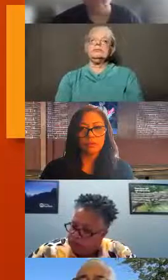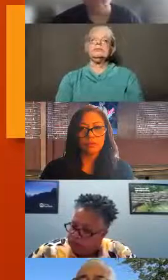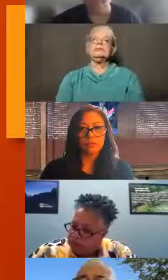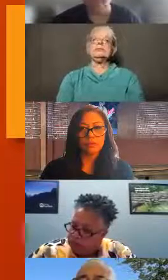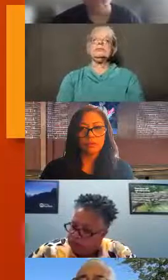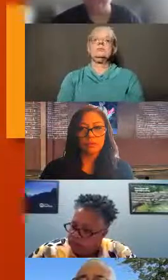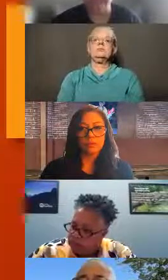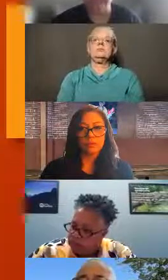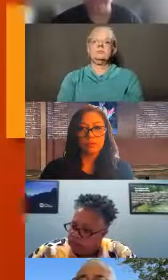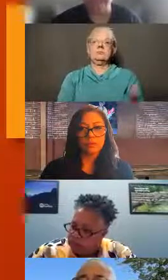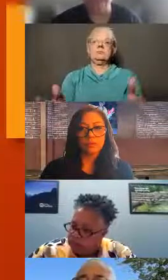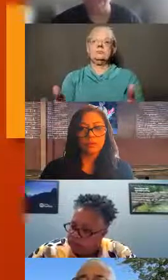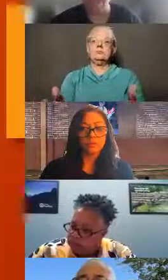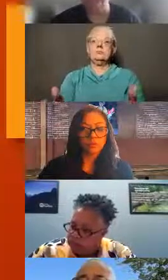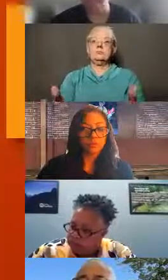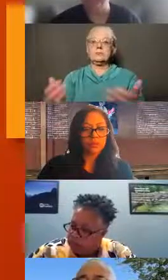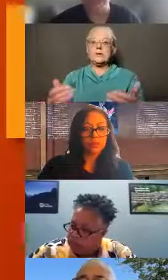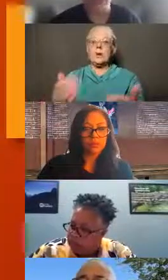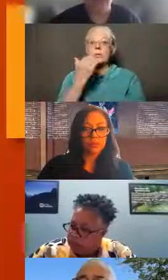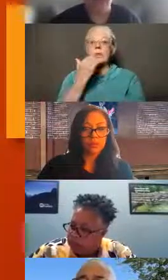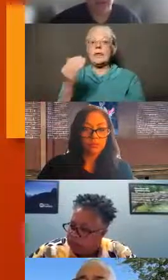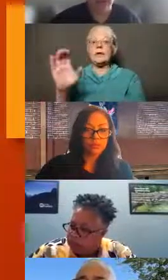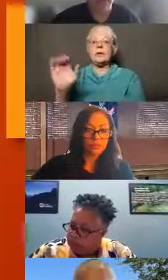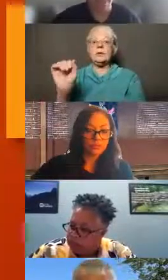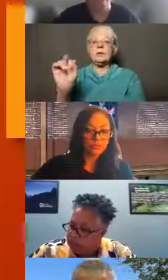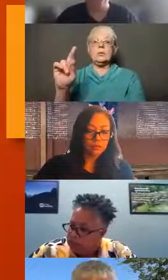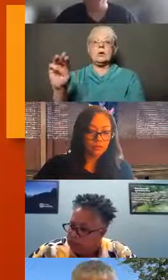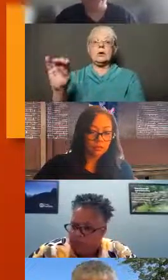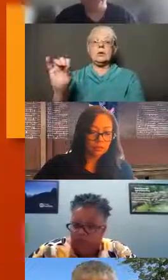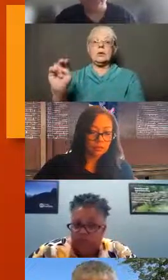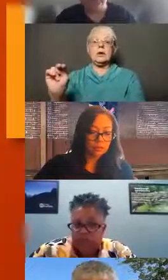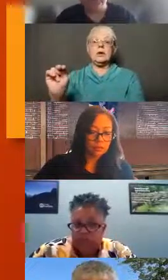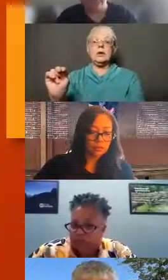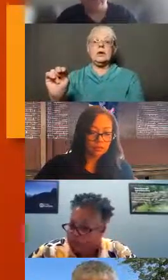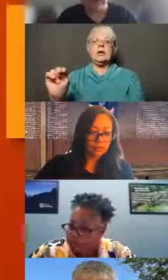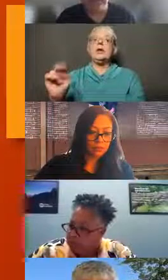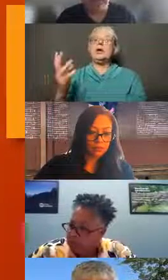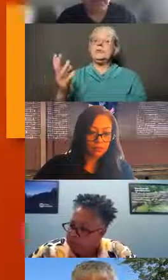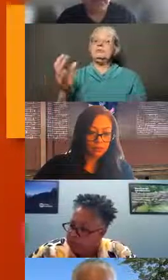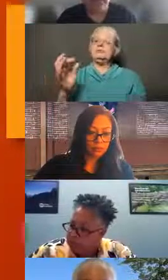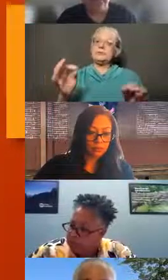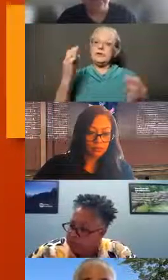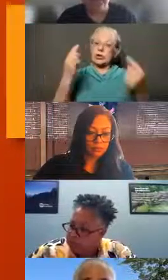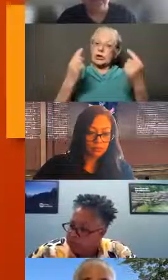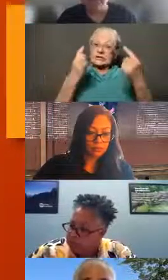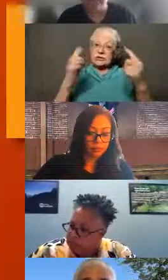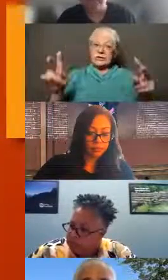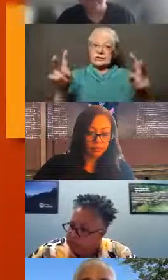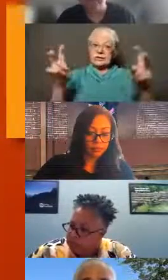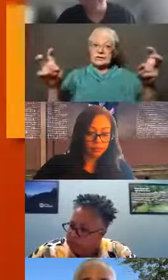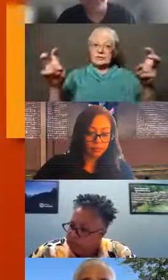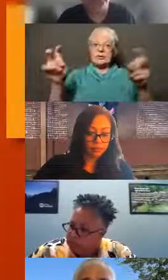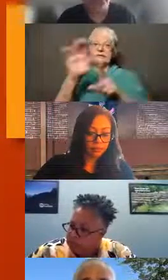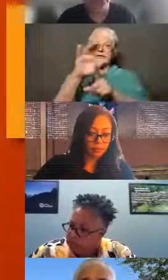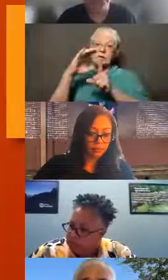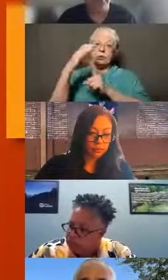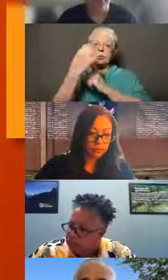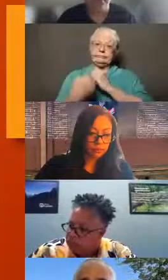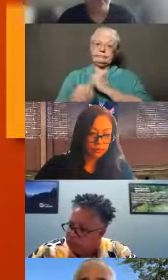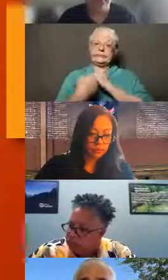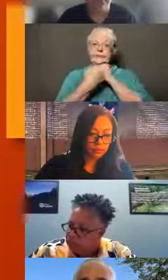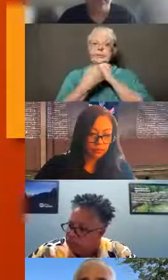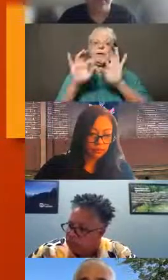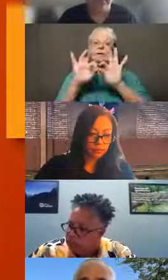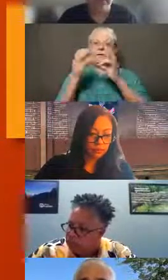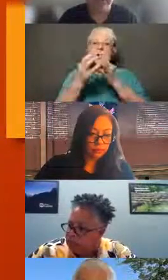Next slide. Oh, okay. Thank you, Carmen. So when considering the subject of culturally affirming family unification